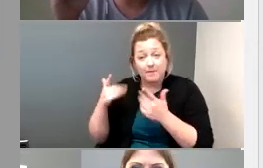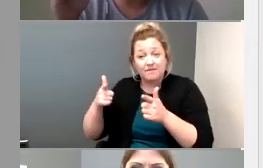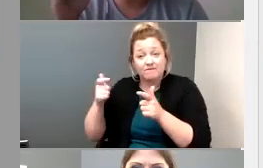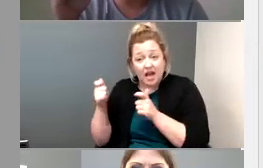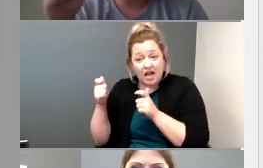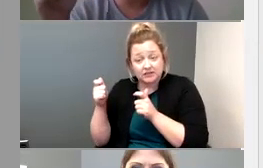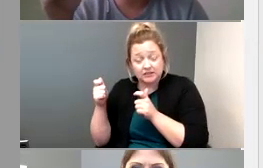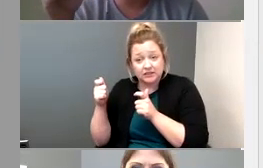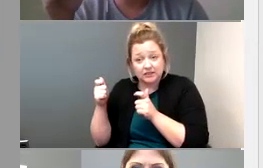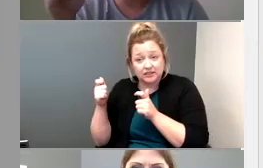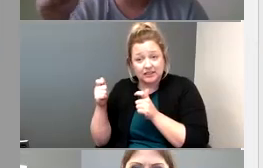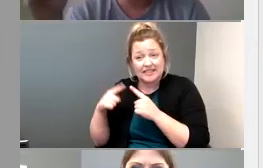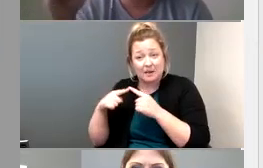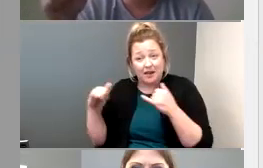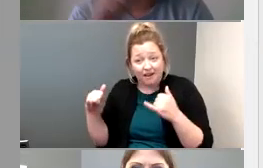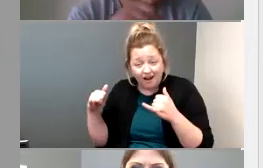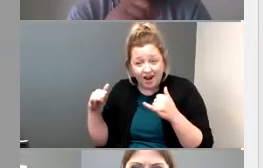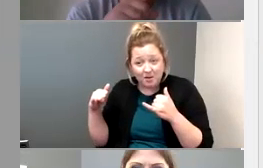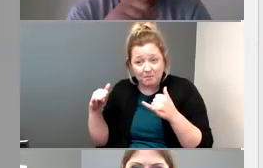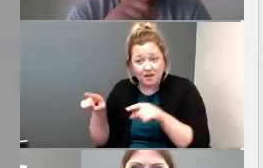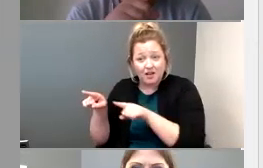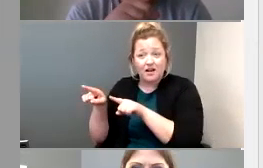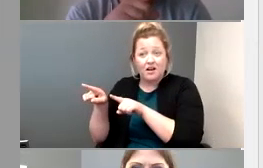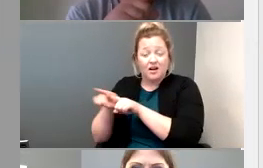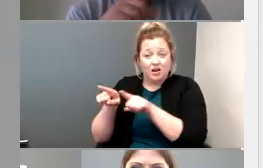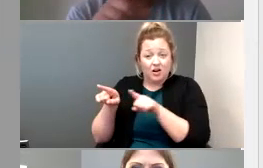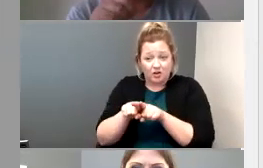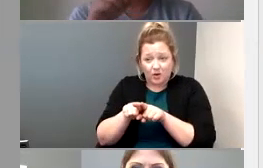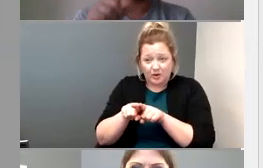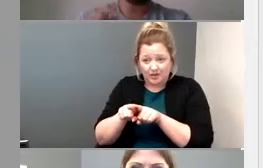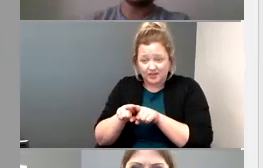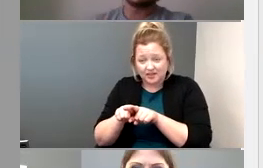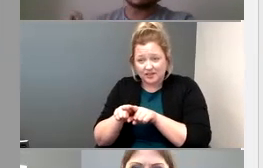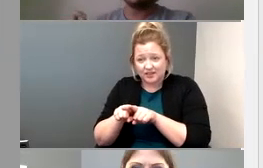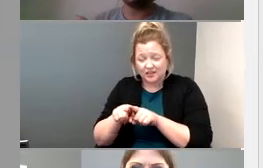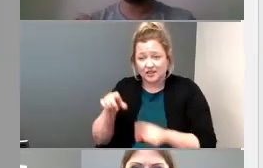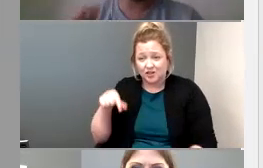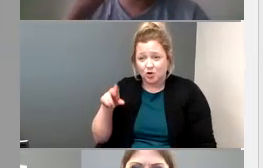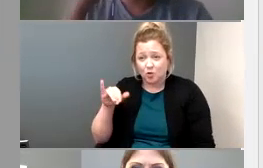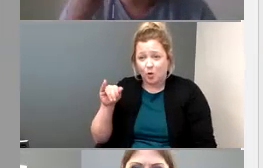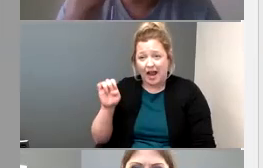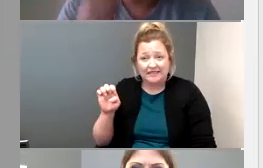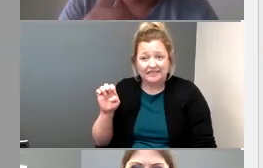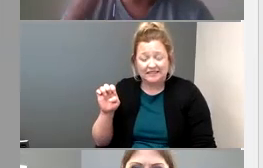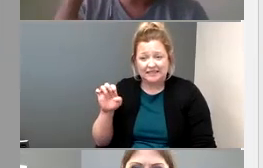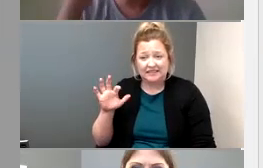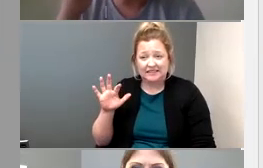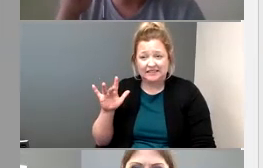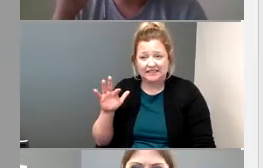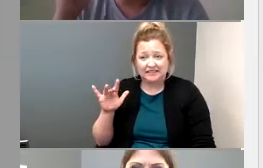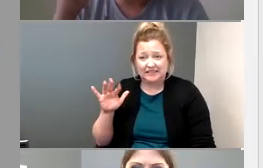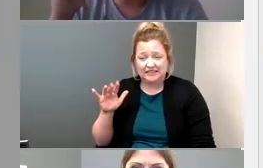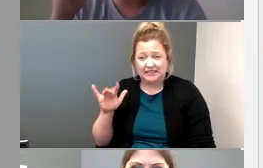recursive solutions also are quite redundant, right? Just take the example of Fibonacci, right? So as one